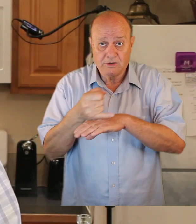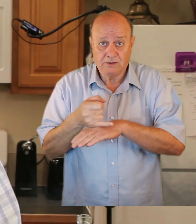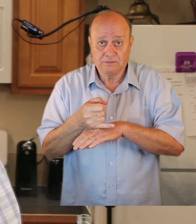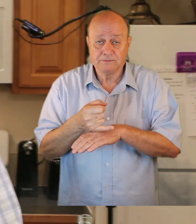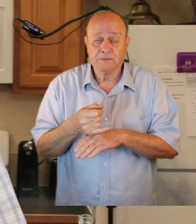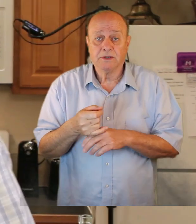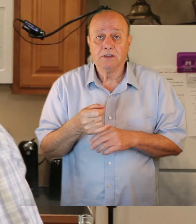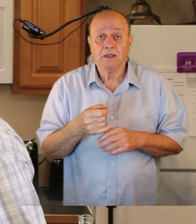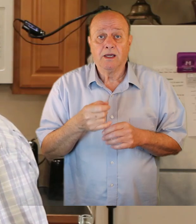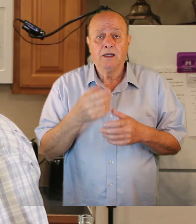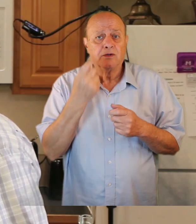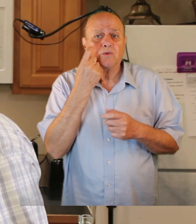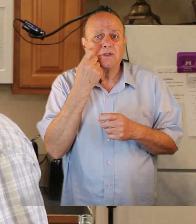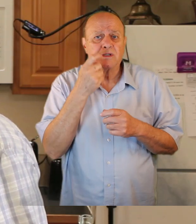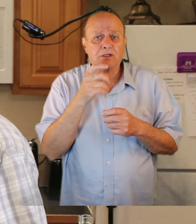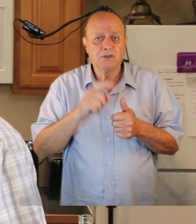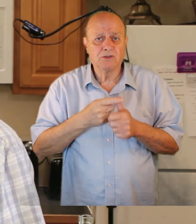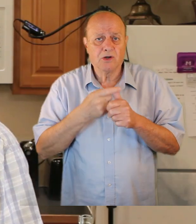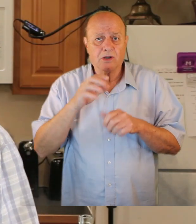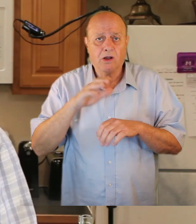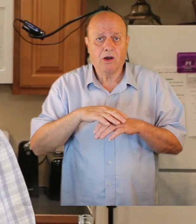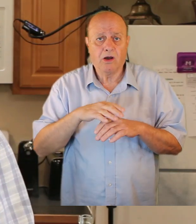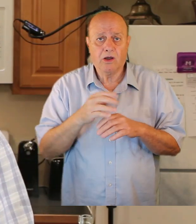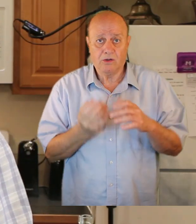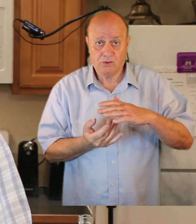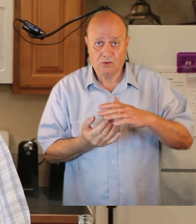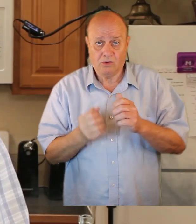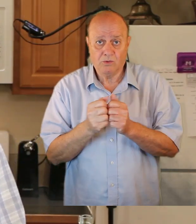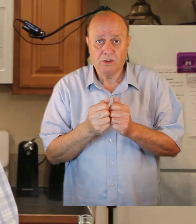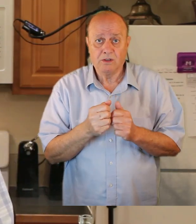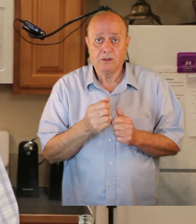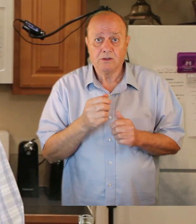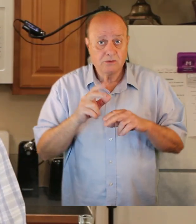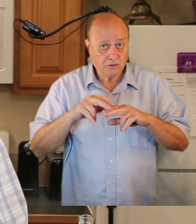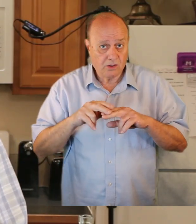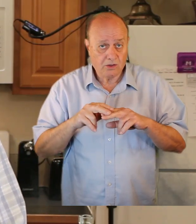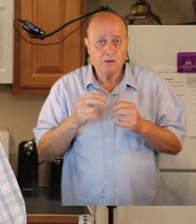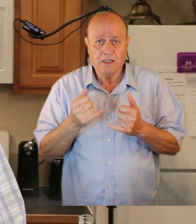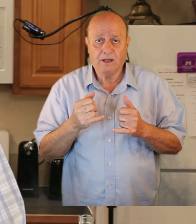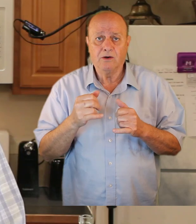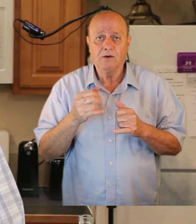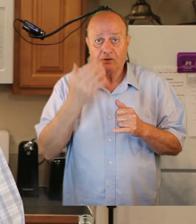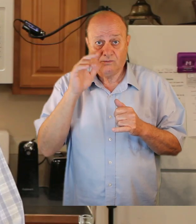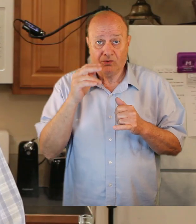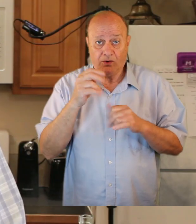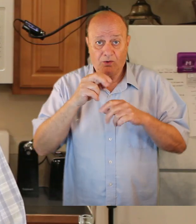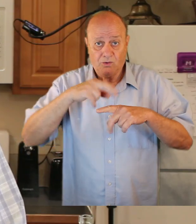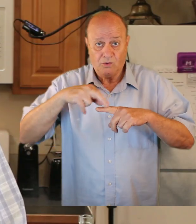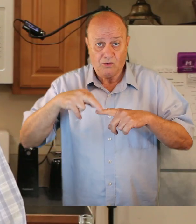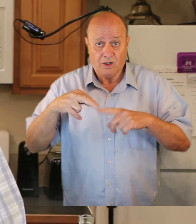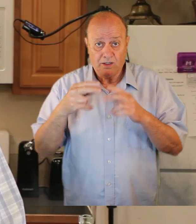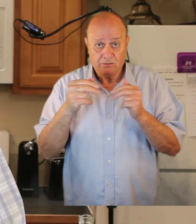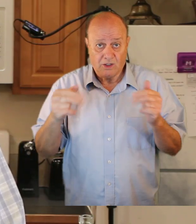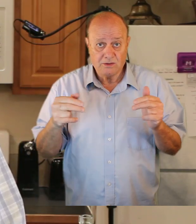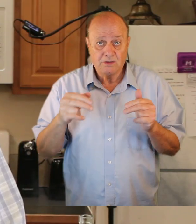the noodles. I've got some just started on the stove with salt. Now it does take salt for the rice pasta, but